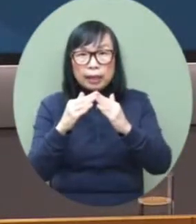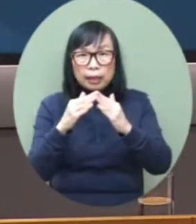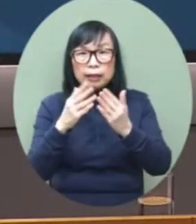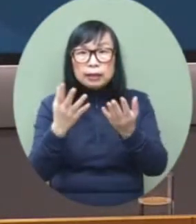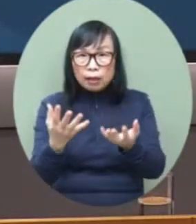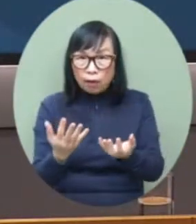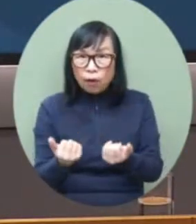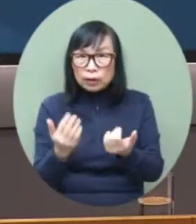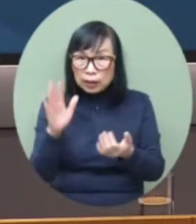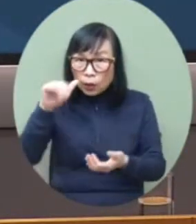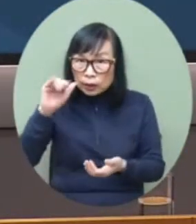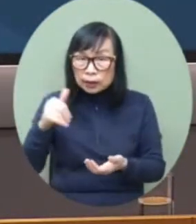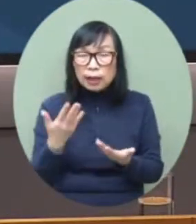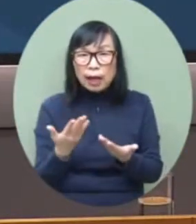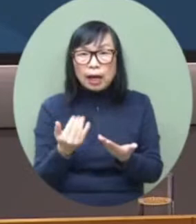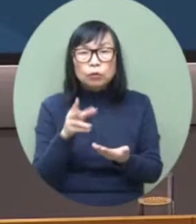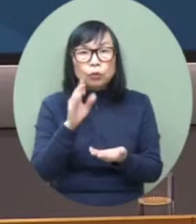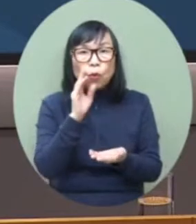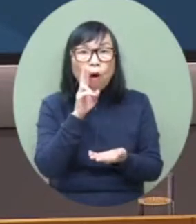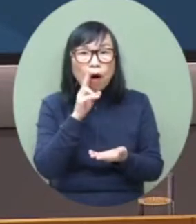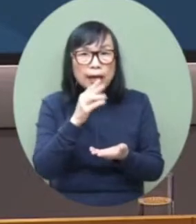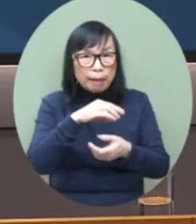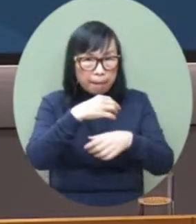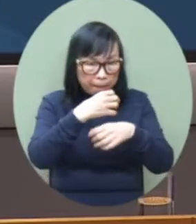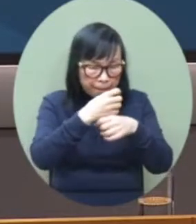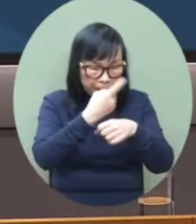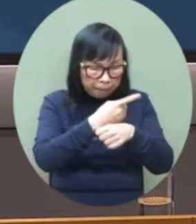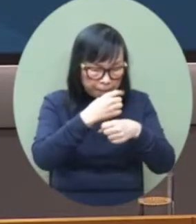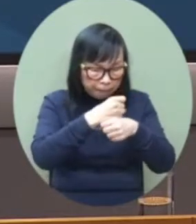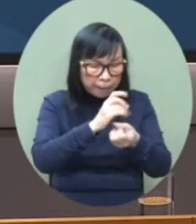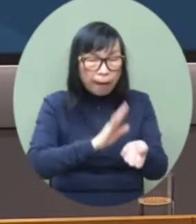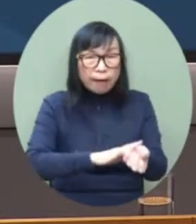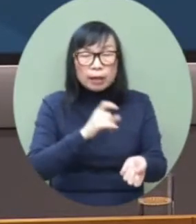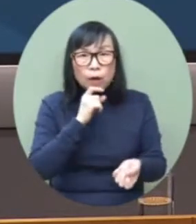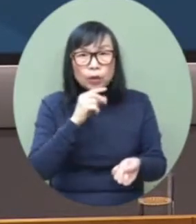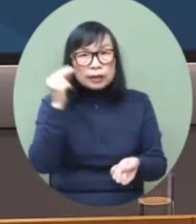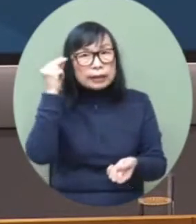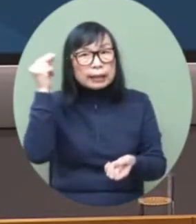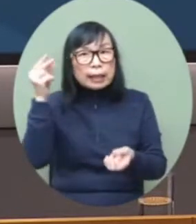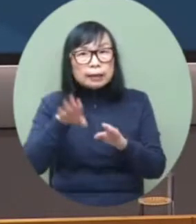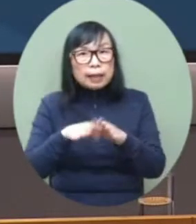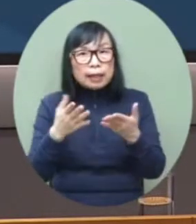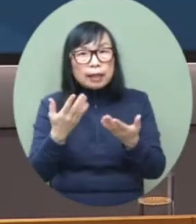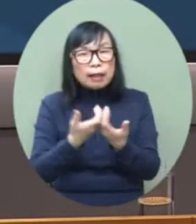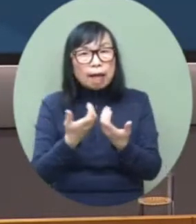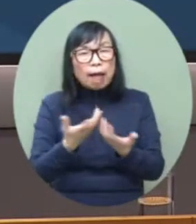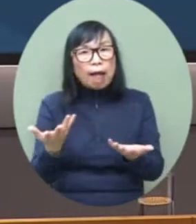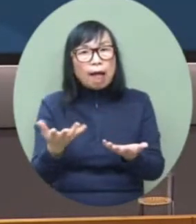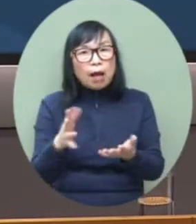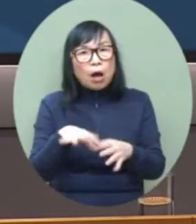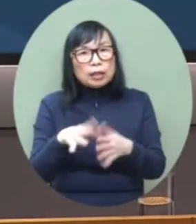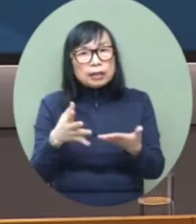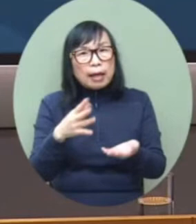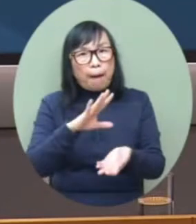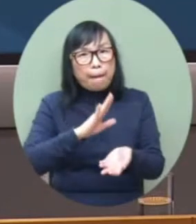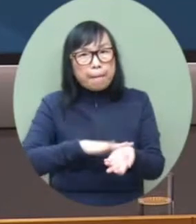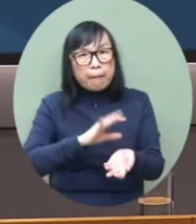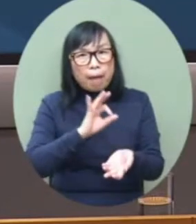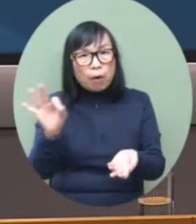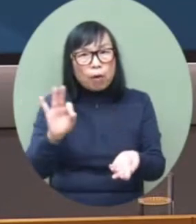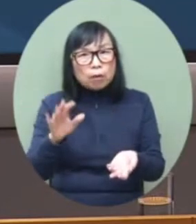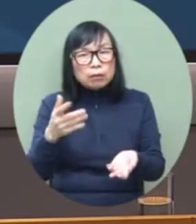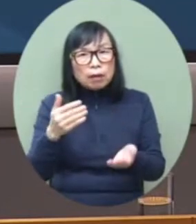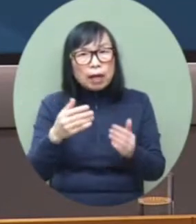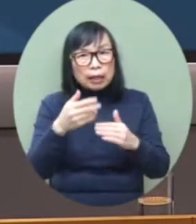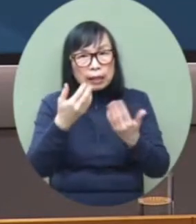positive that I'm talking about the home situation allows, if one tests